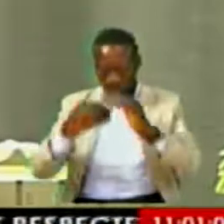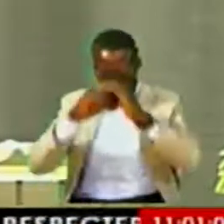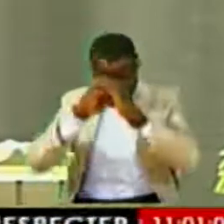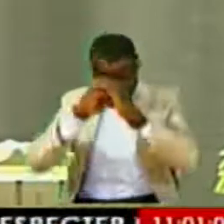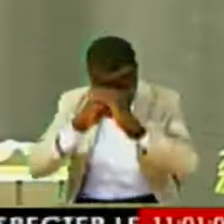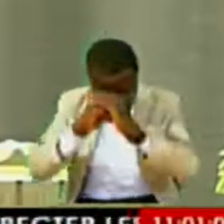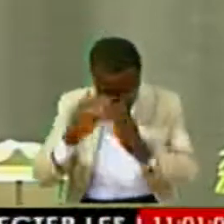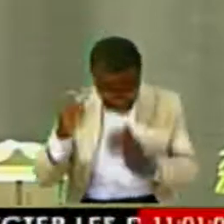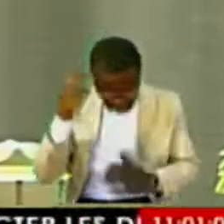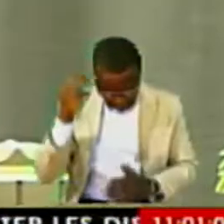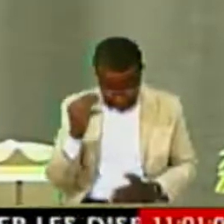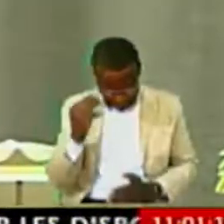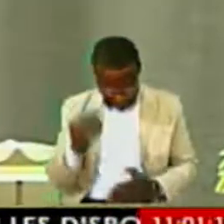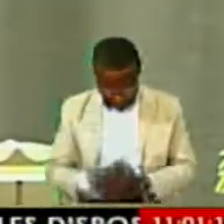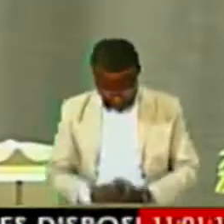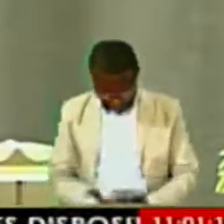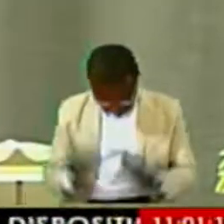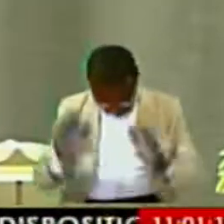our heads.